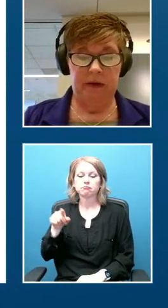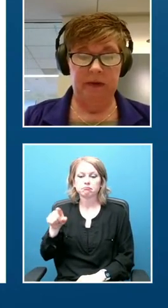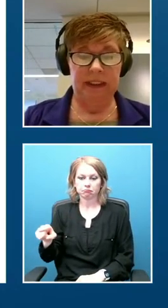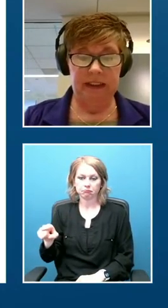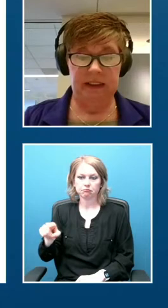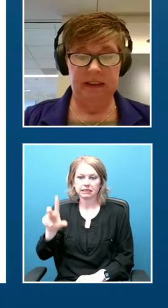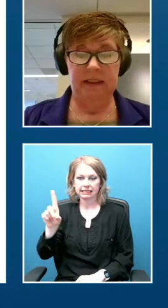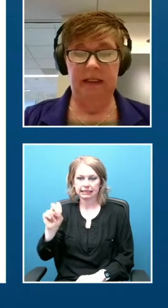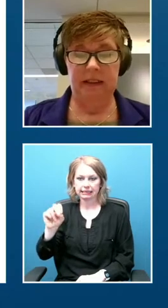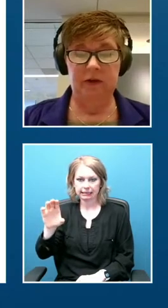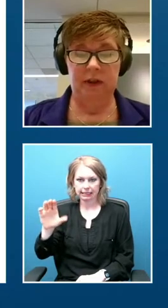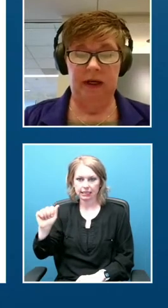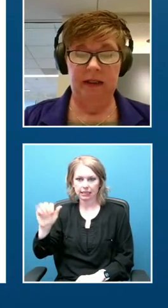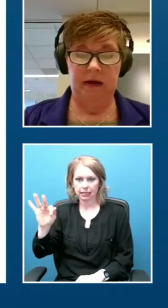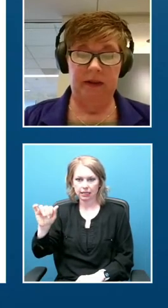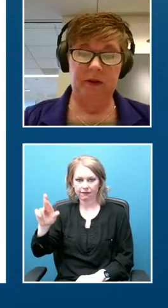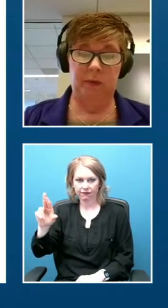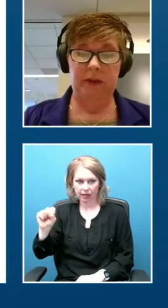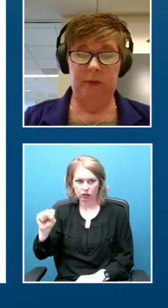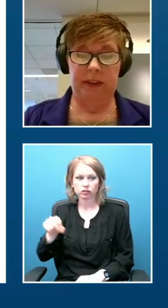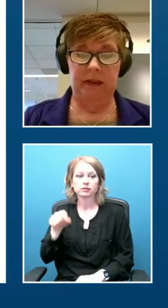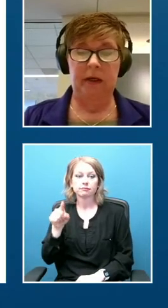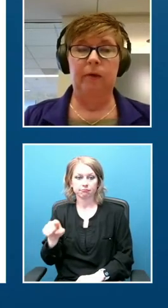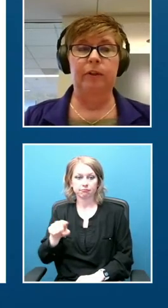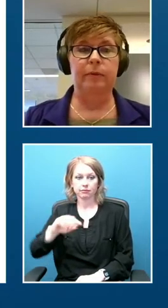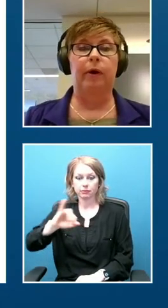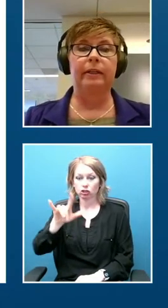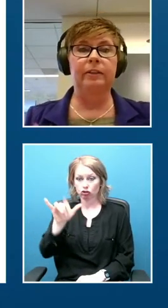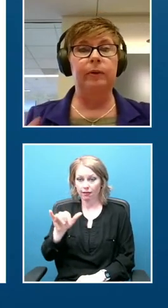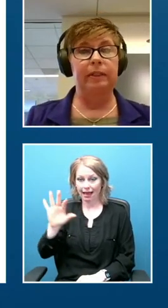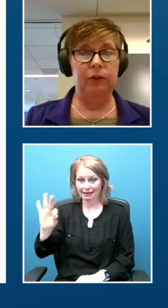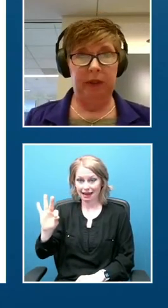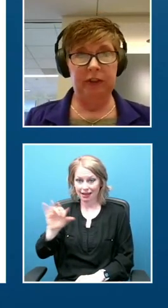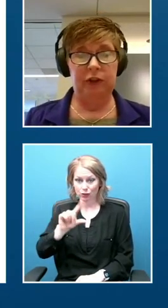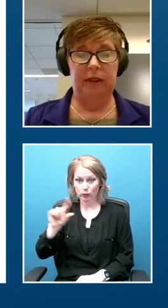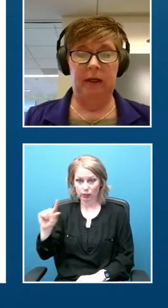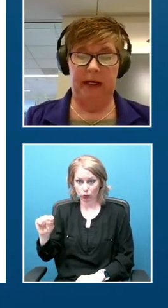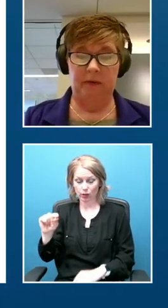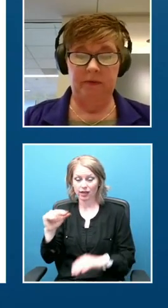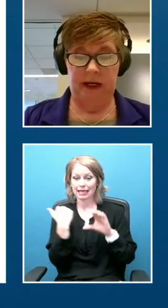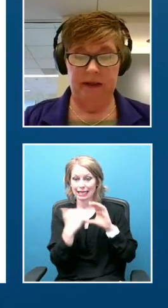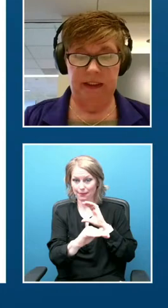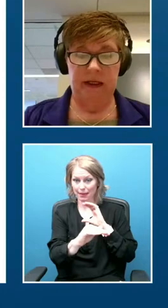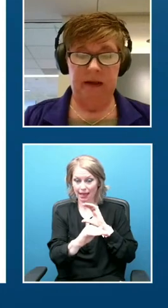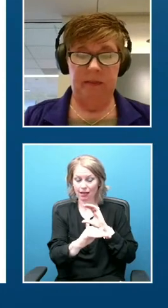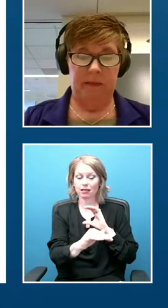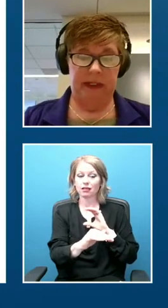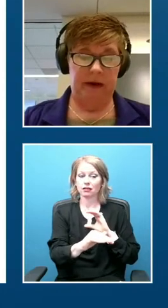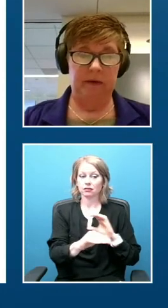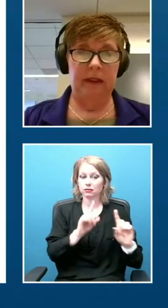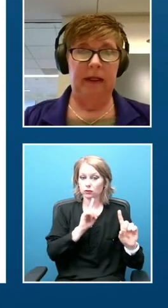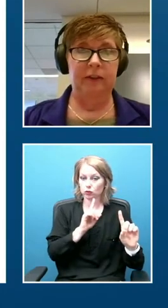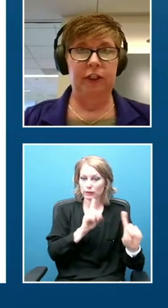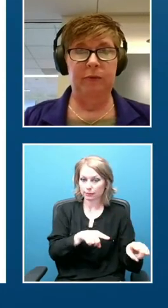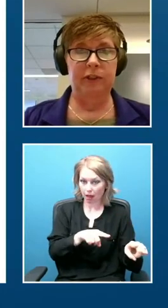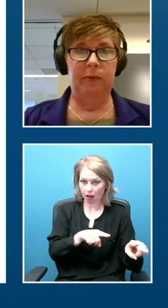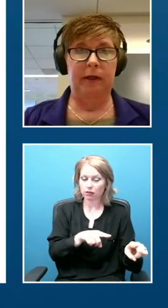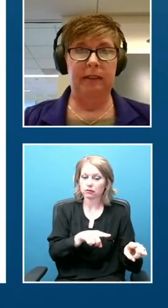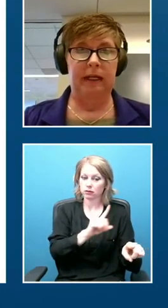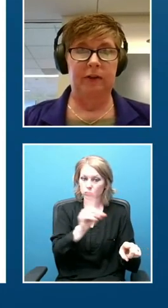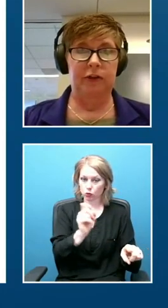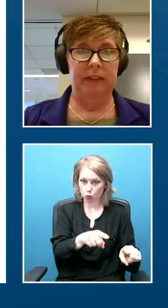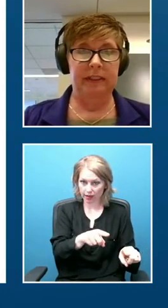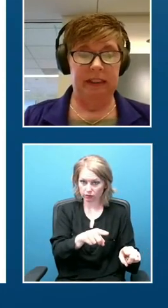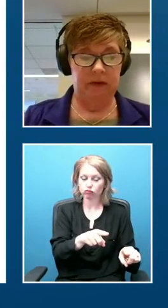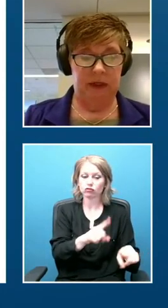to Harold Ickes dated July 9th, 2020, responding to his question about filing by mail. And she